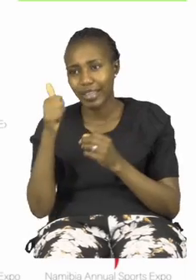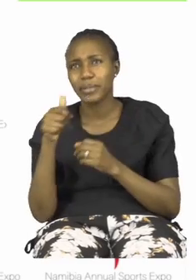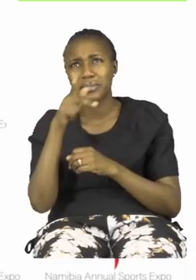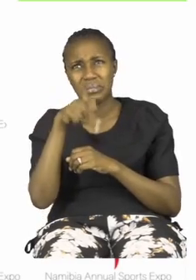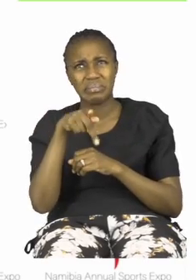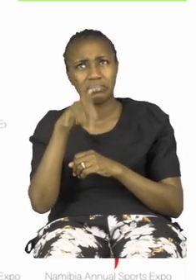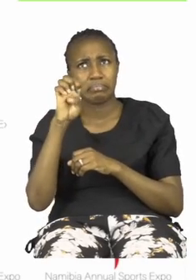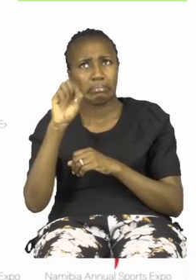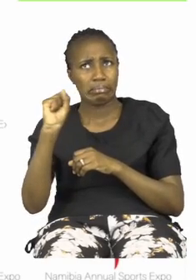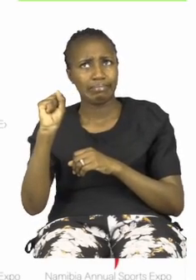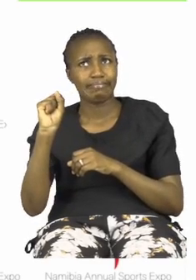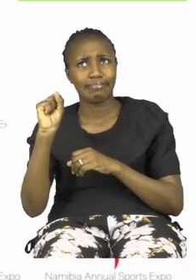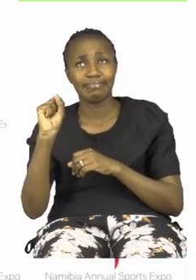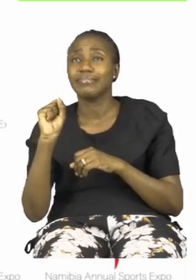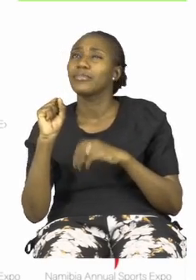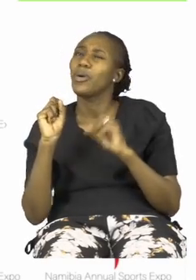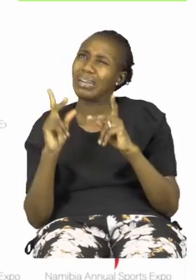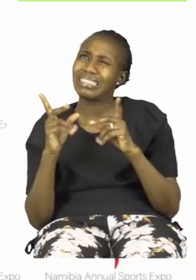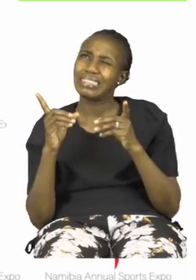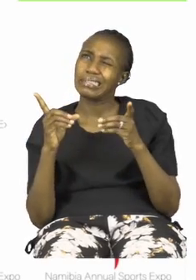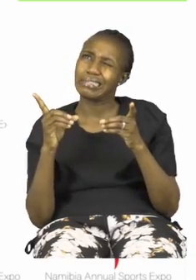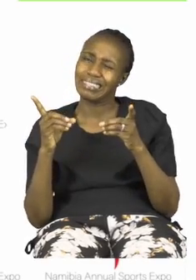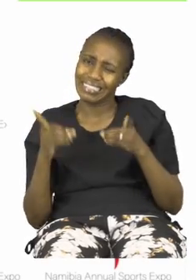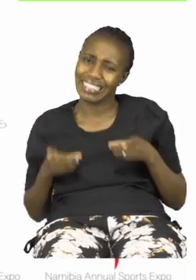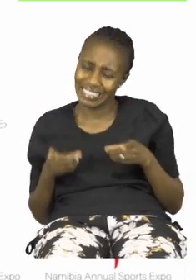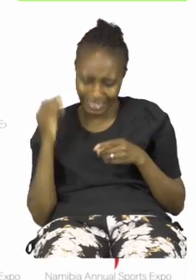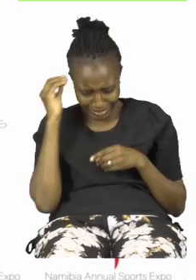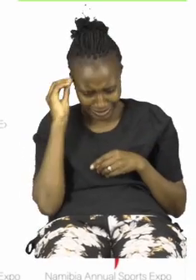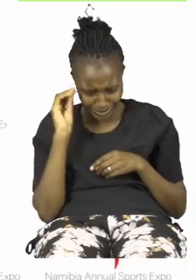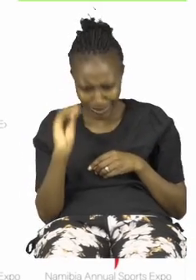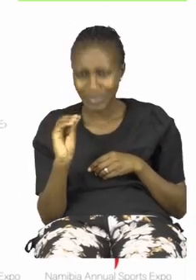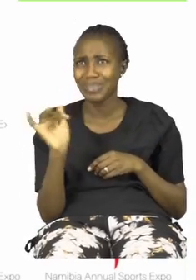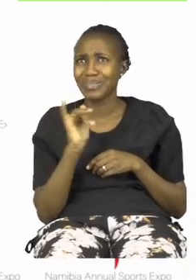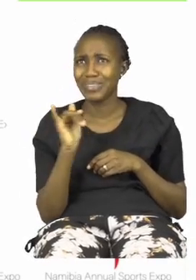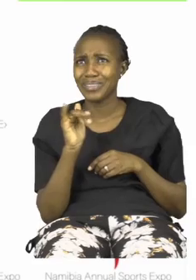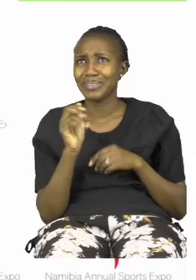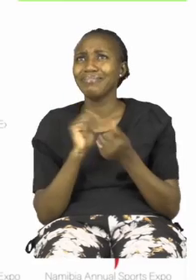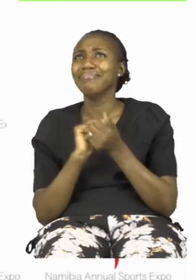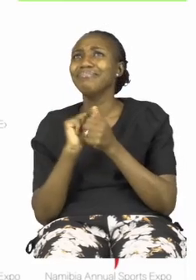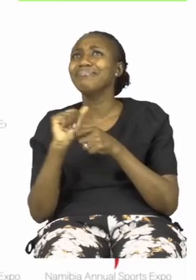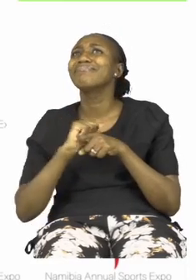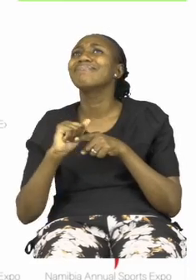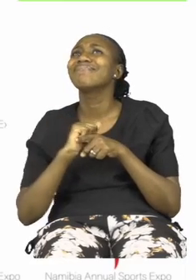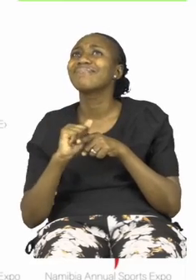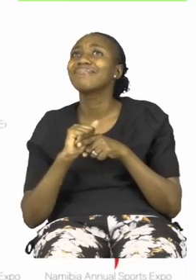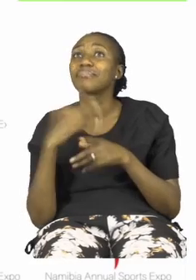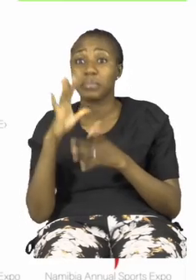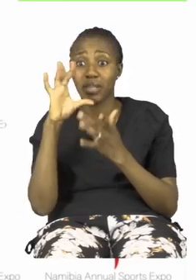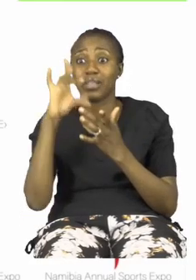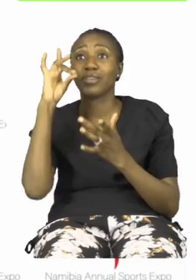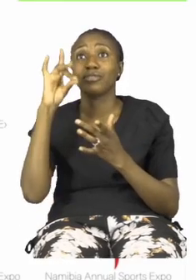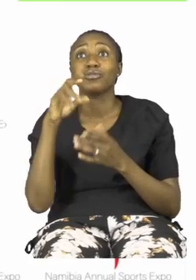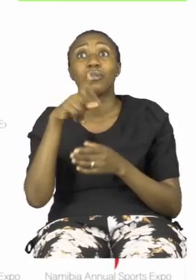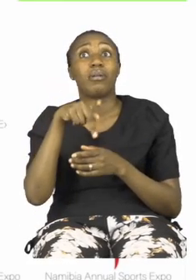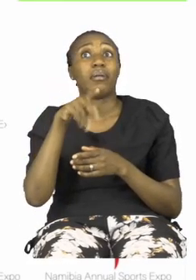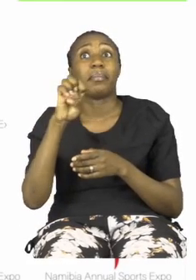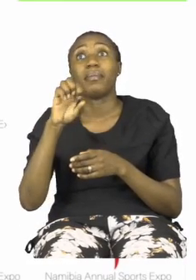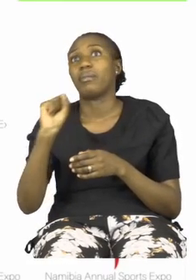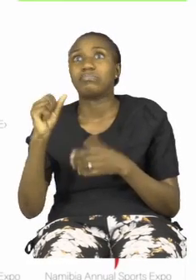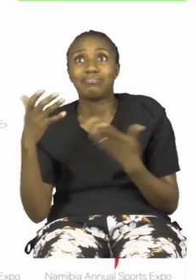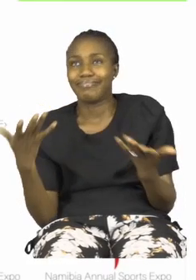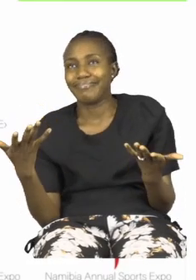very dangerous for me to say you need to practice FIFA and then they pick PES, because then your hours of practice are going